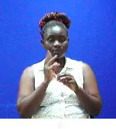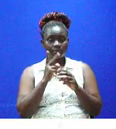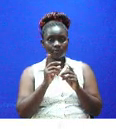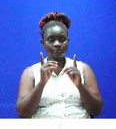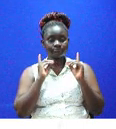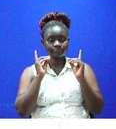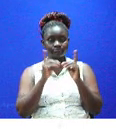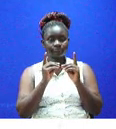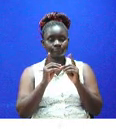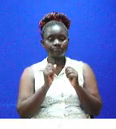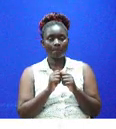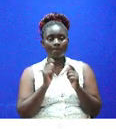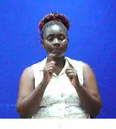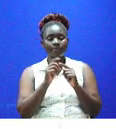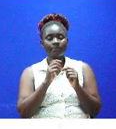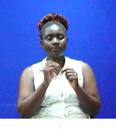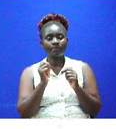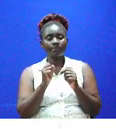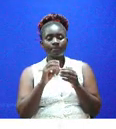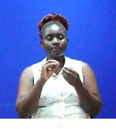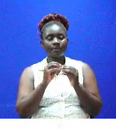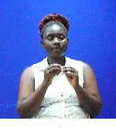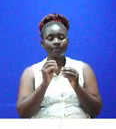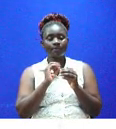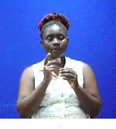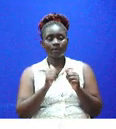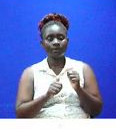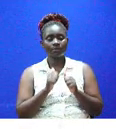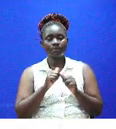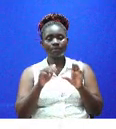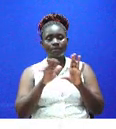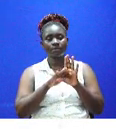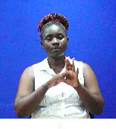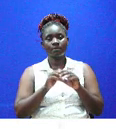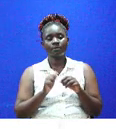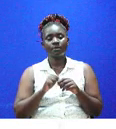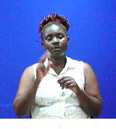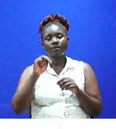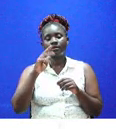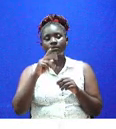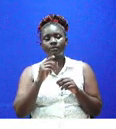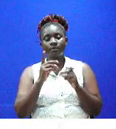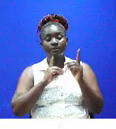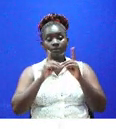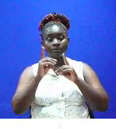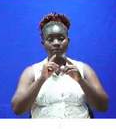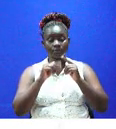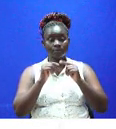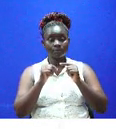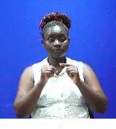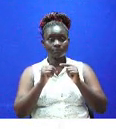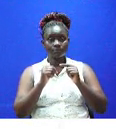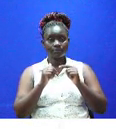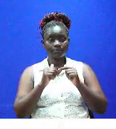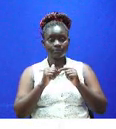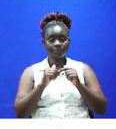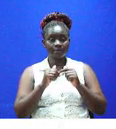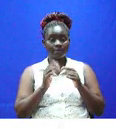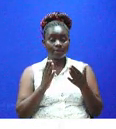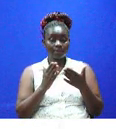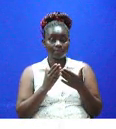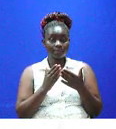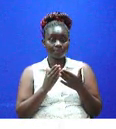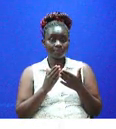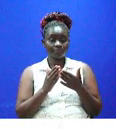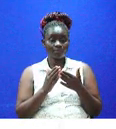convene a meeting with the members of the National Assembly to discuss a draft